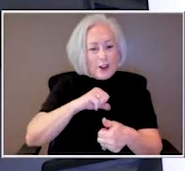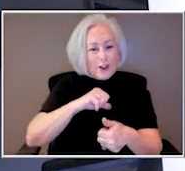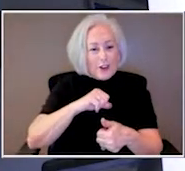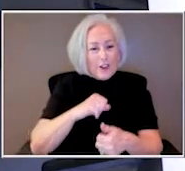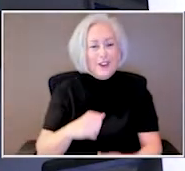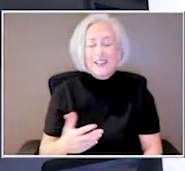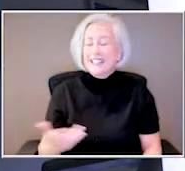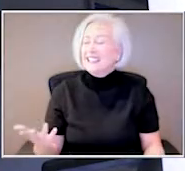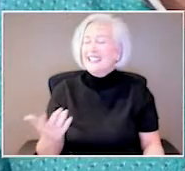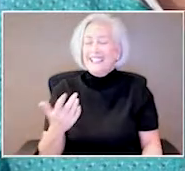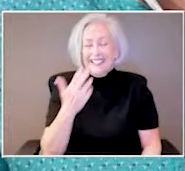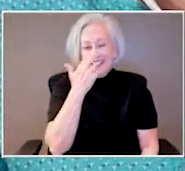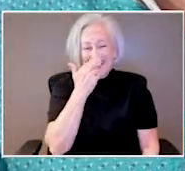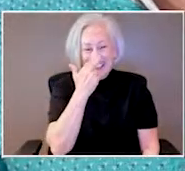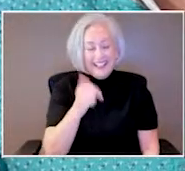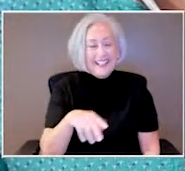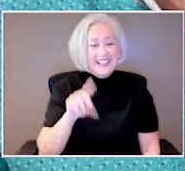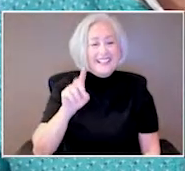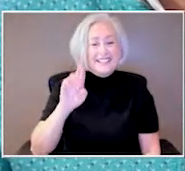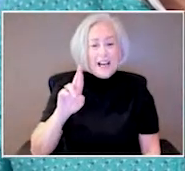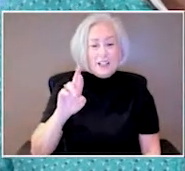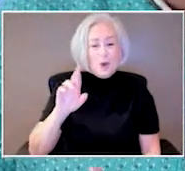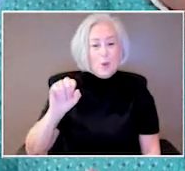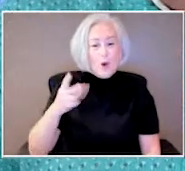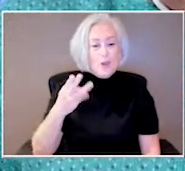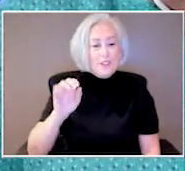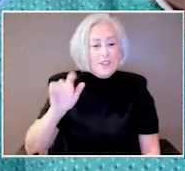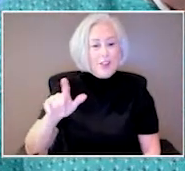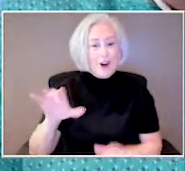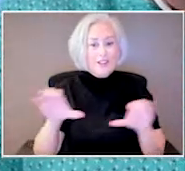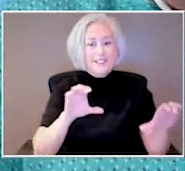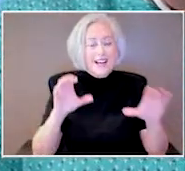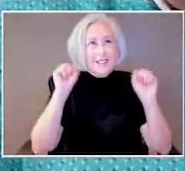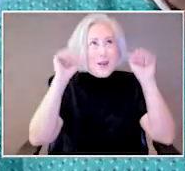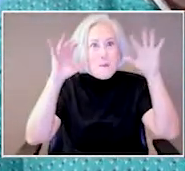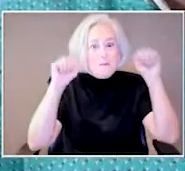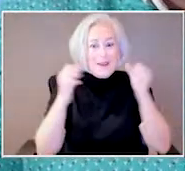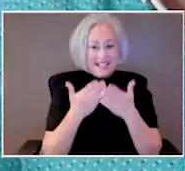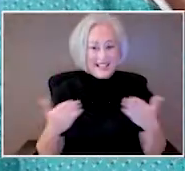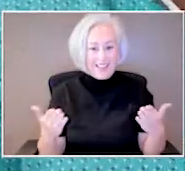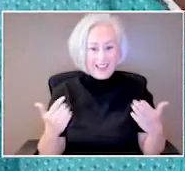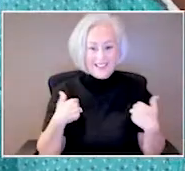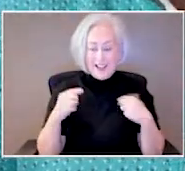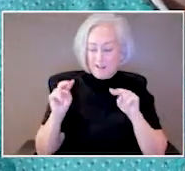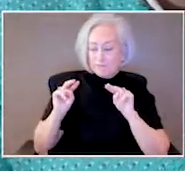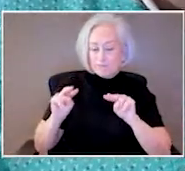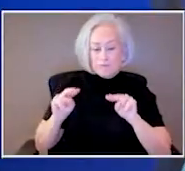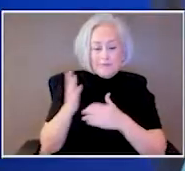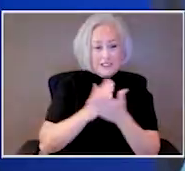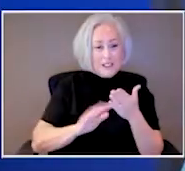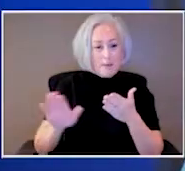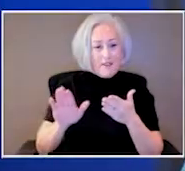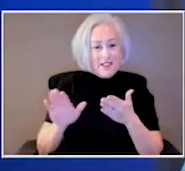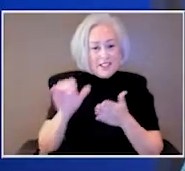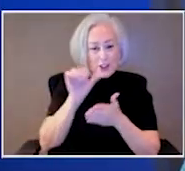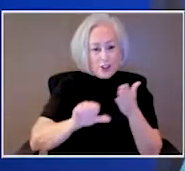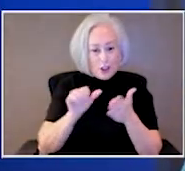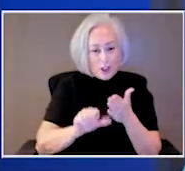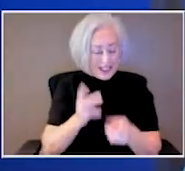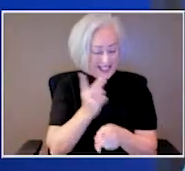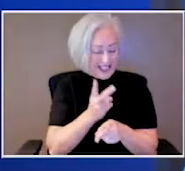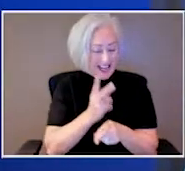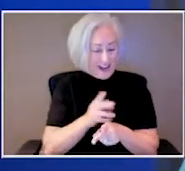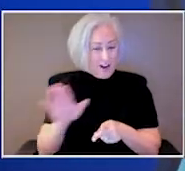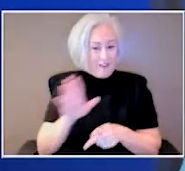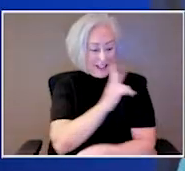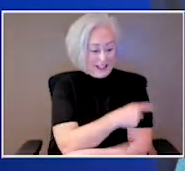Rosenthal does amazing things. I've been able to observe some of his surgeries and take care of some of his patients.